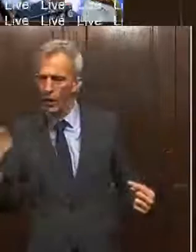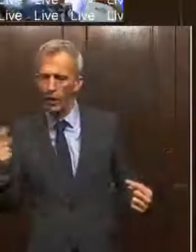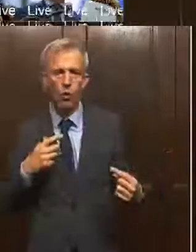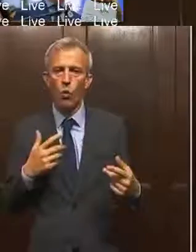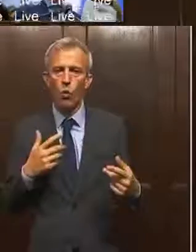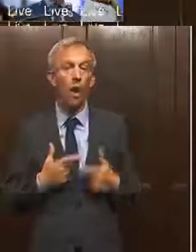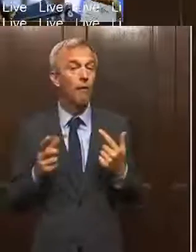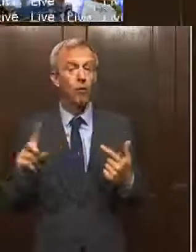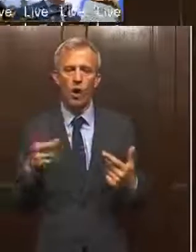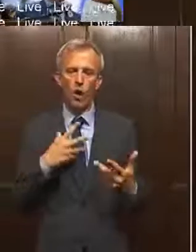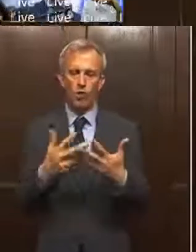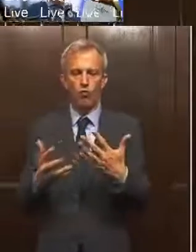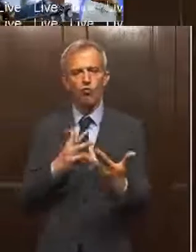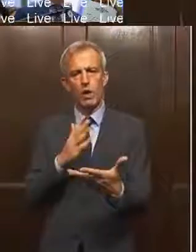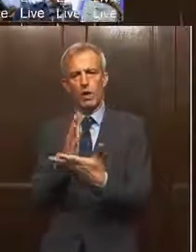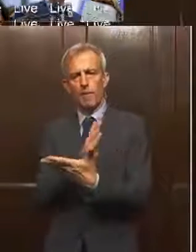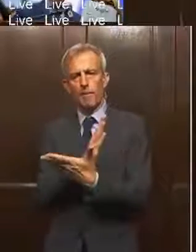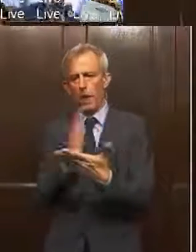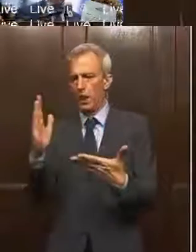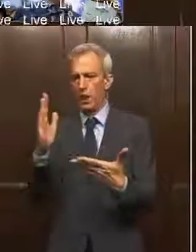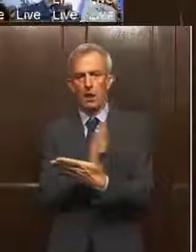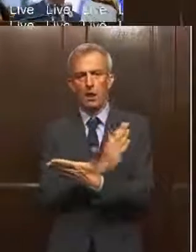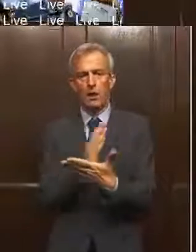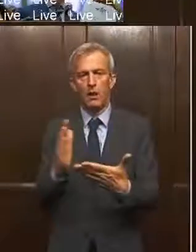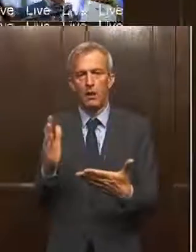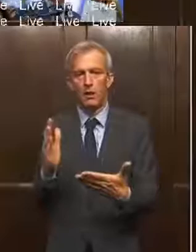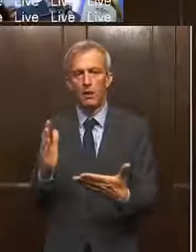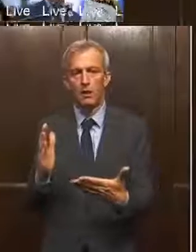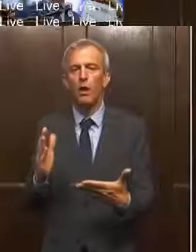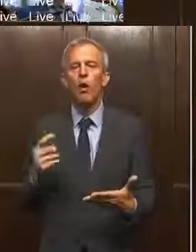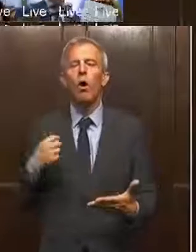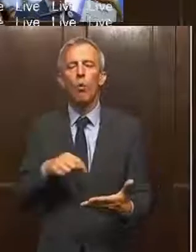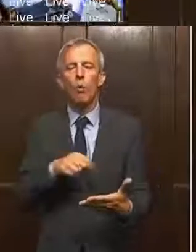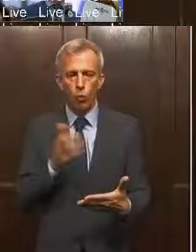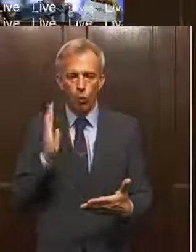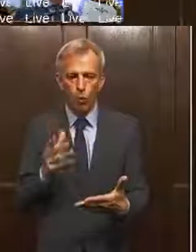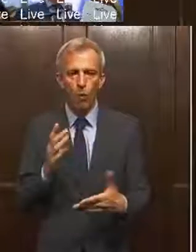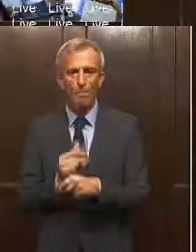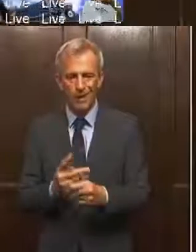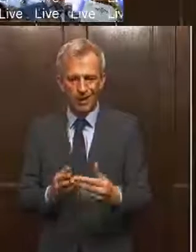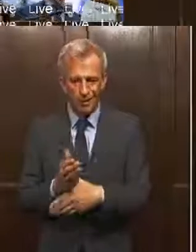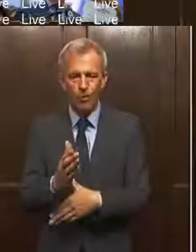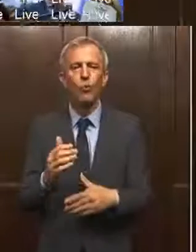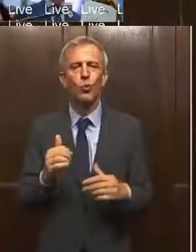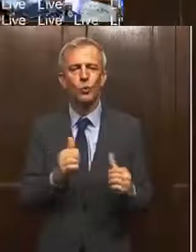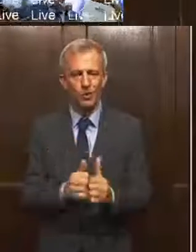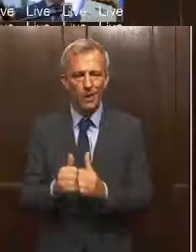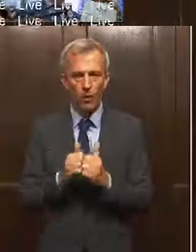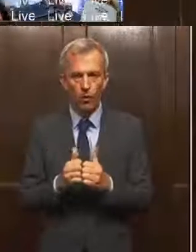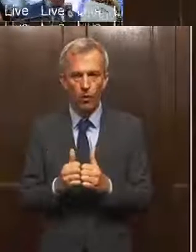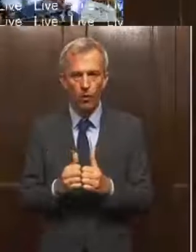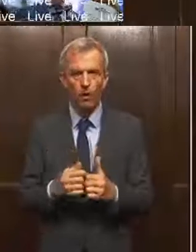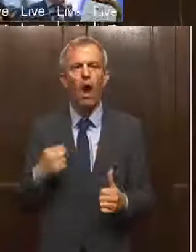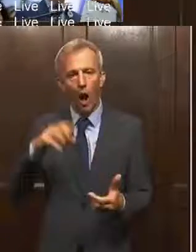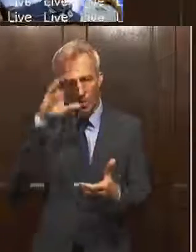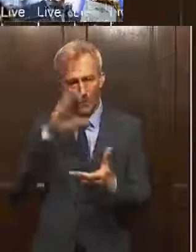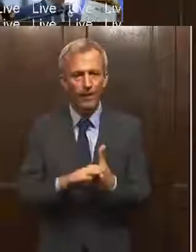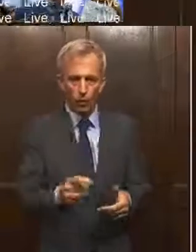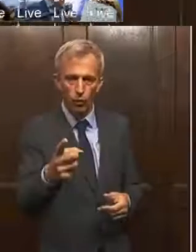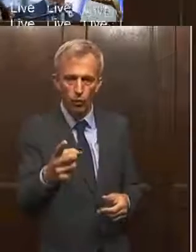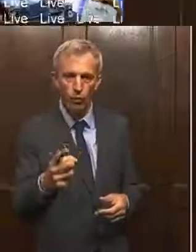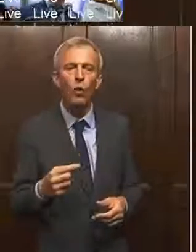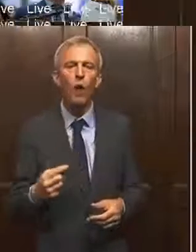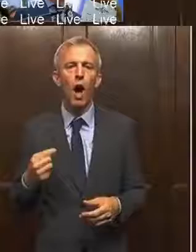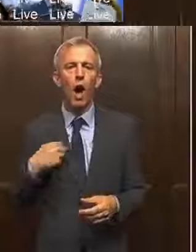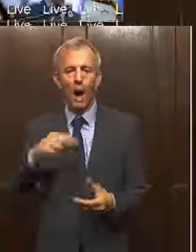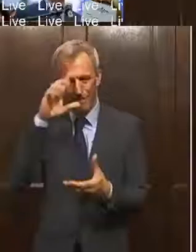know so many of us hunger for. But we will get through this fog together. I believe in you. I